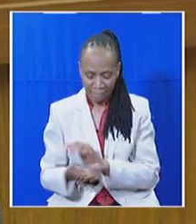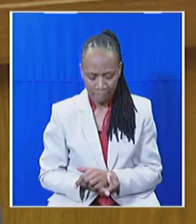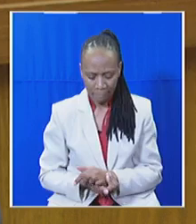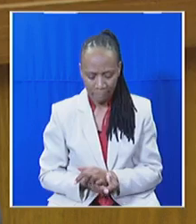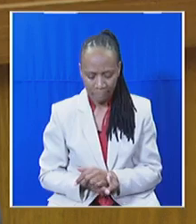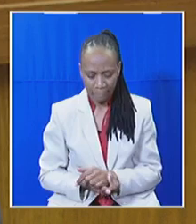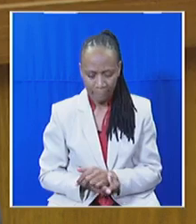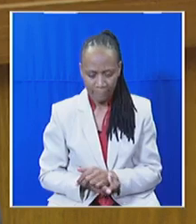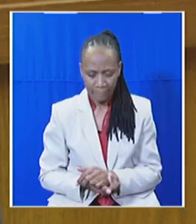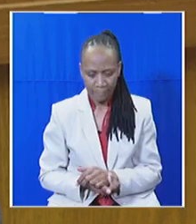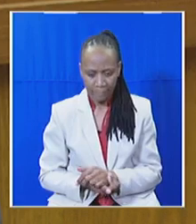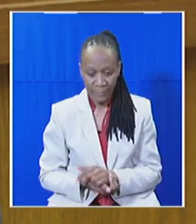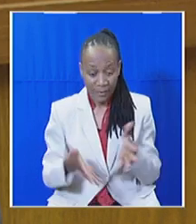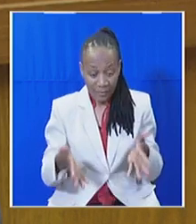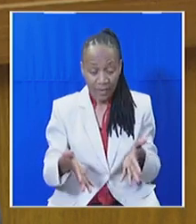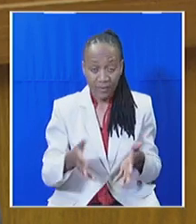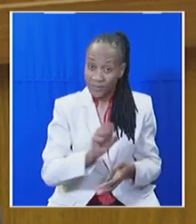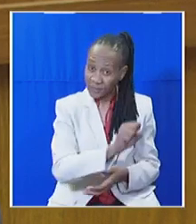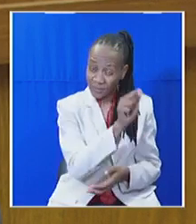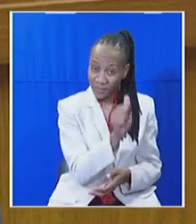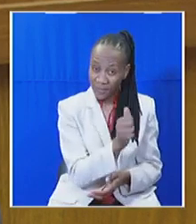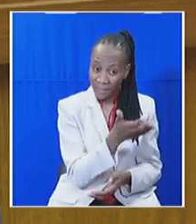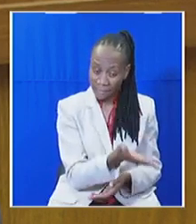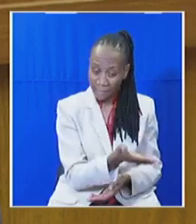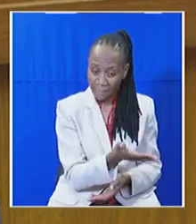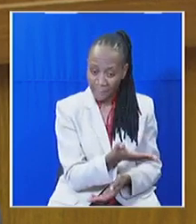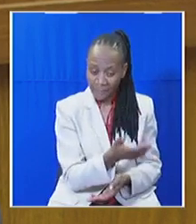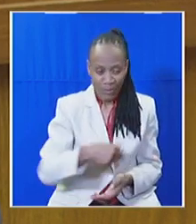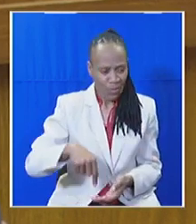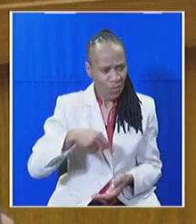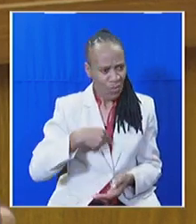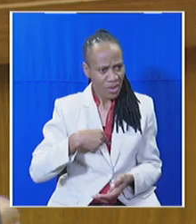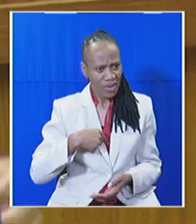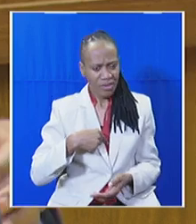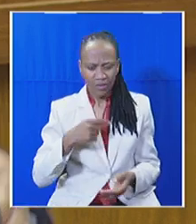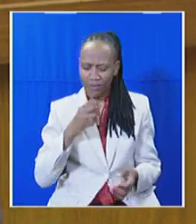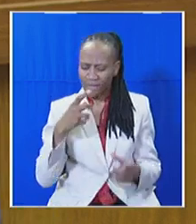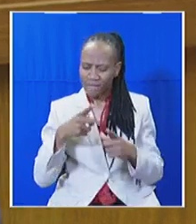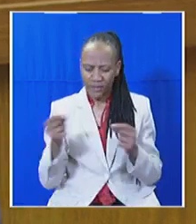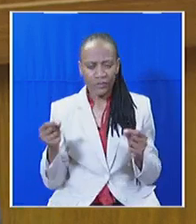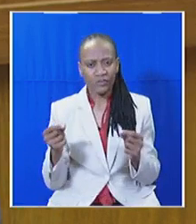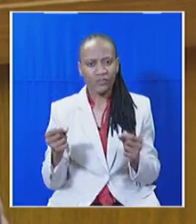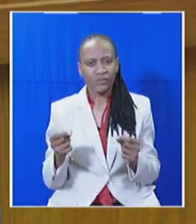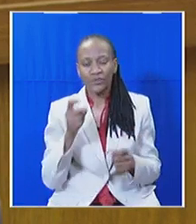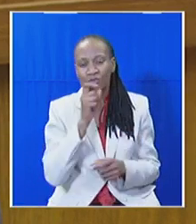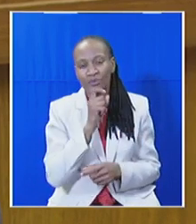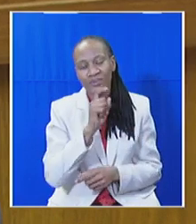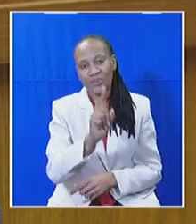in the South African context, we proudly applied the principle